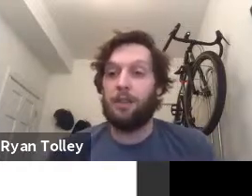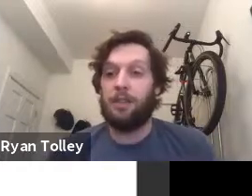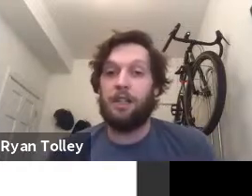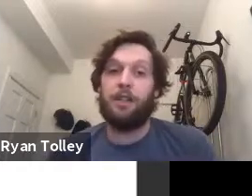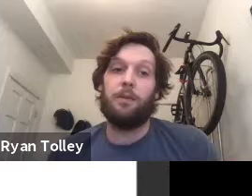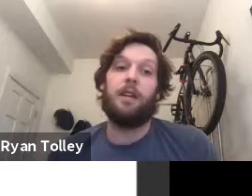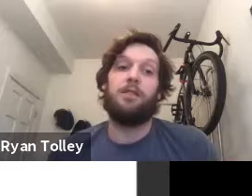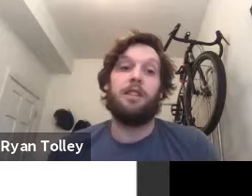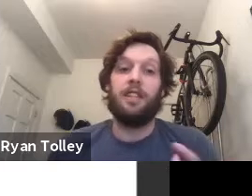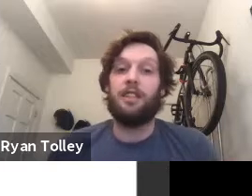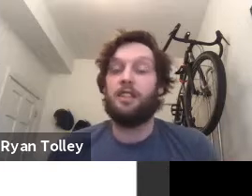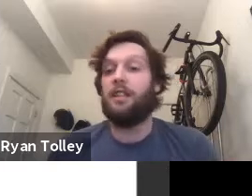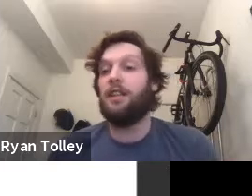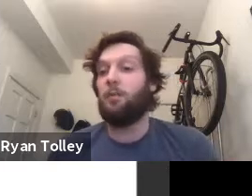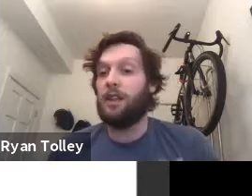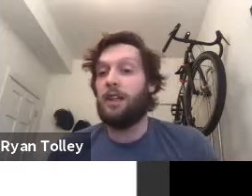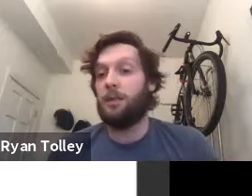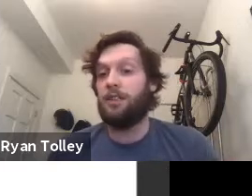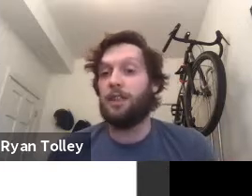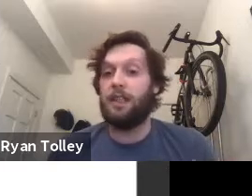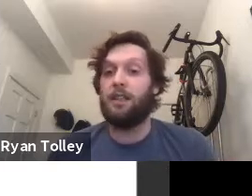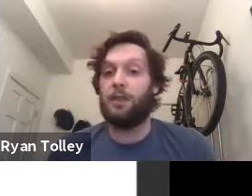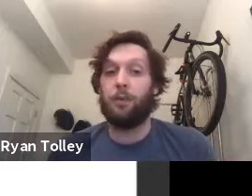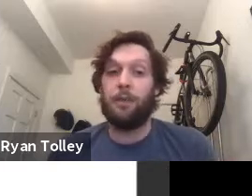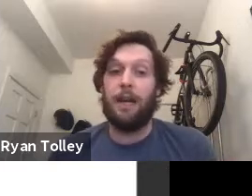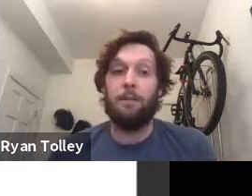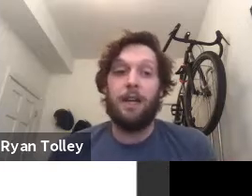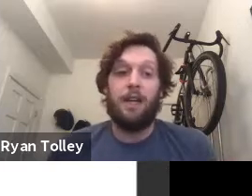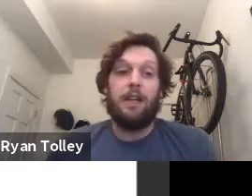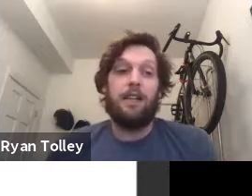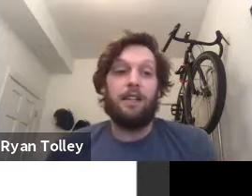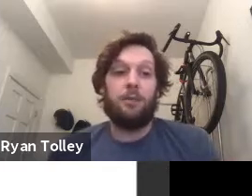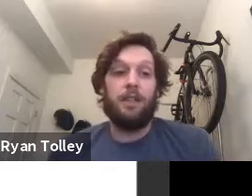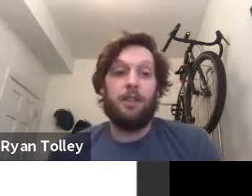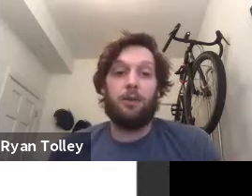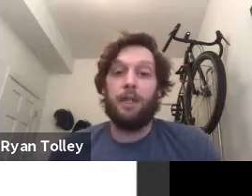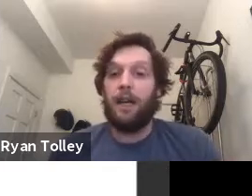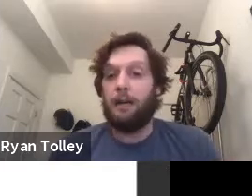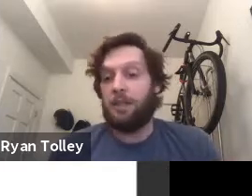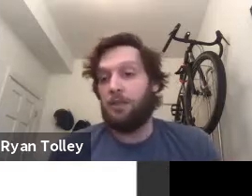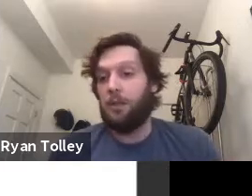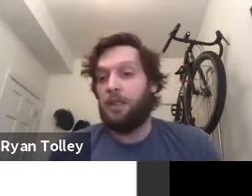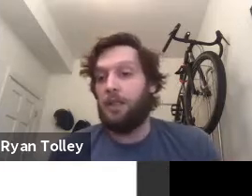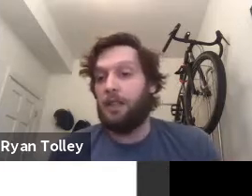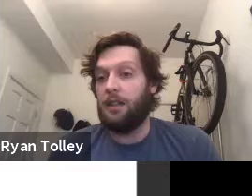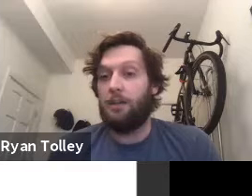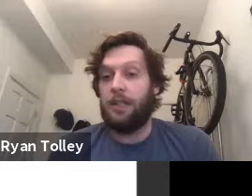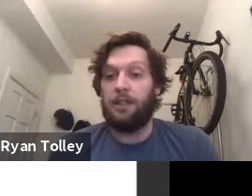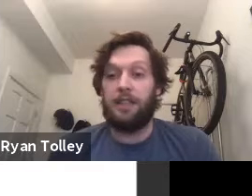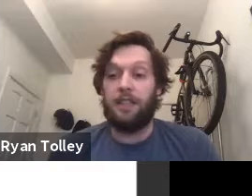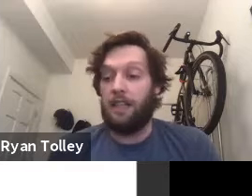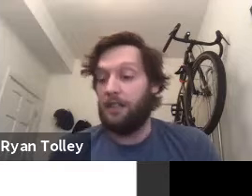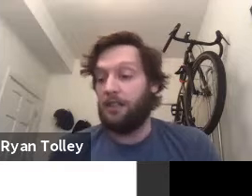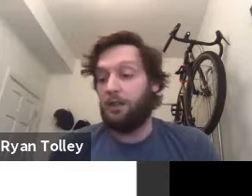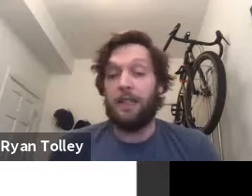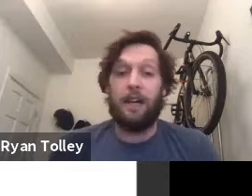talking points today are around the census delay and what that means for the Illinois remap. And there's really 3 options we see that lawmakers